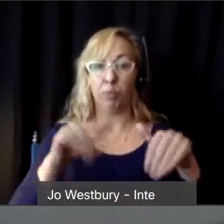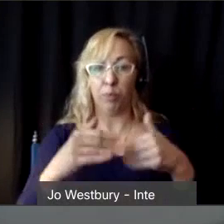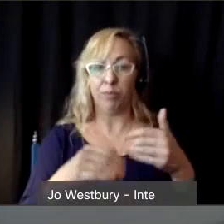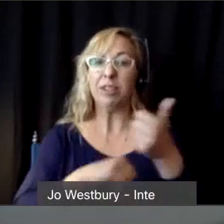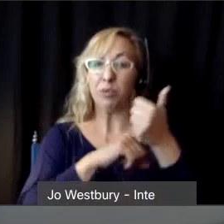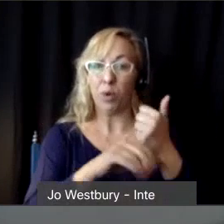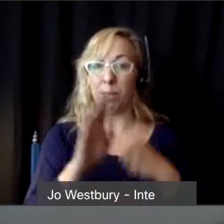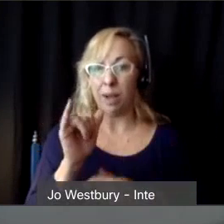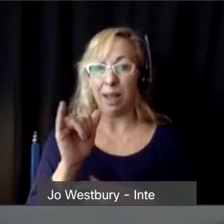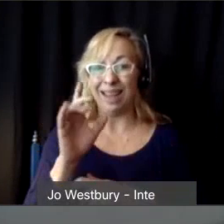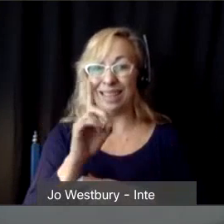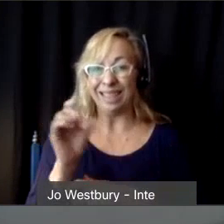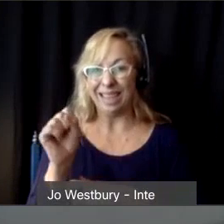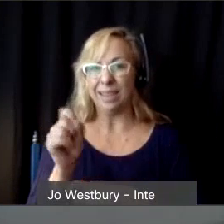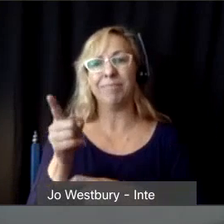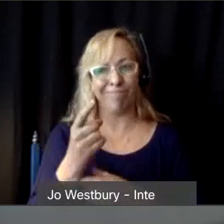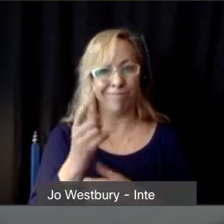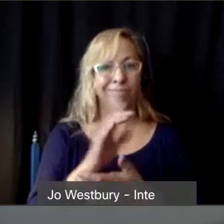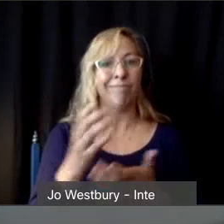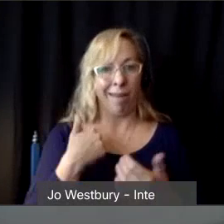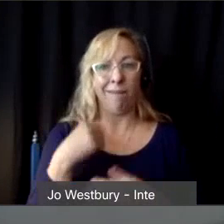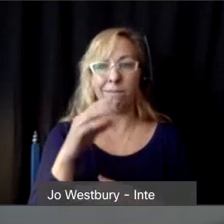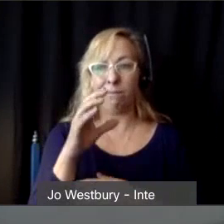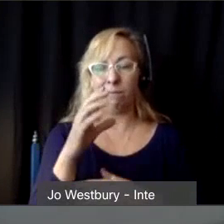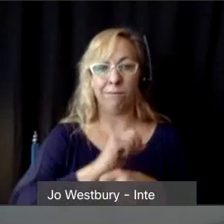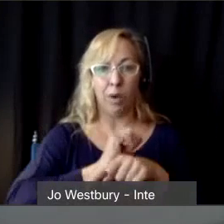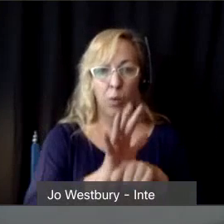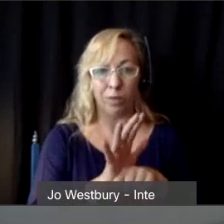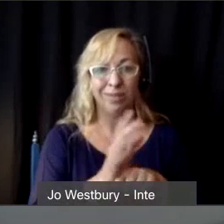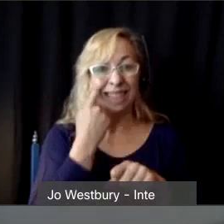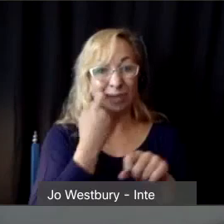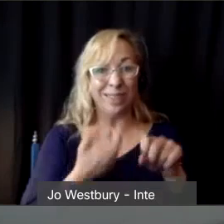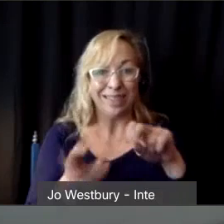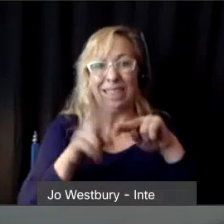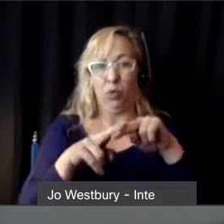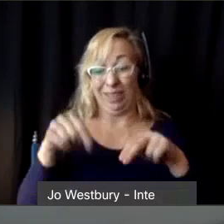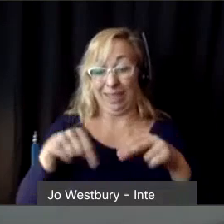who have tested positive for coronavirus. That was an increase this week of 2.